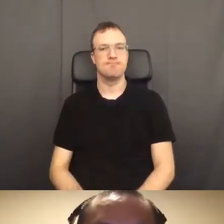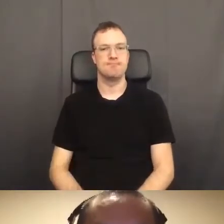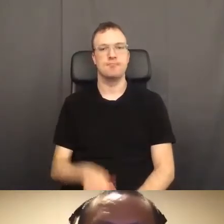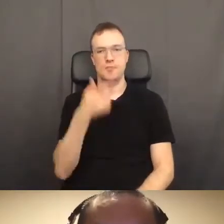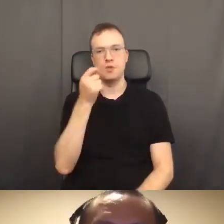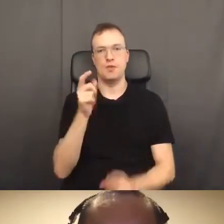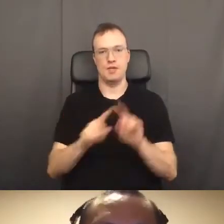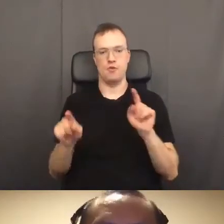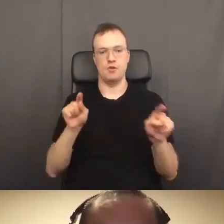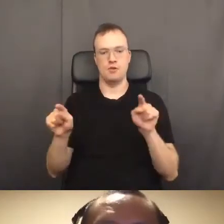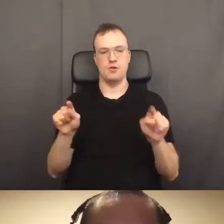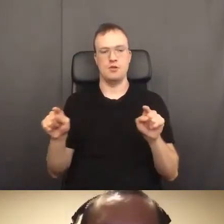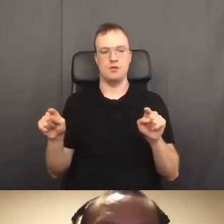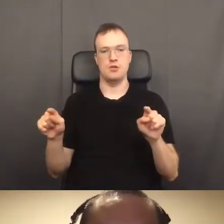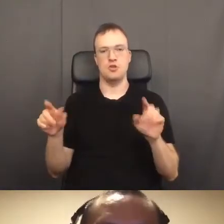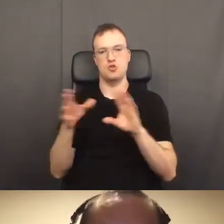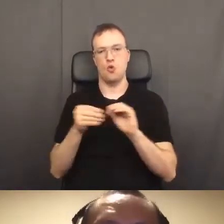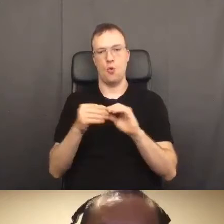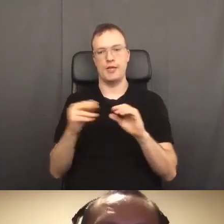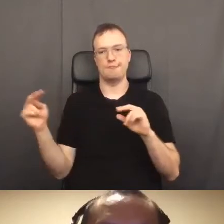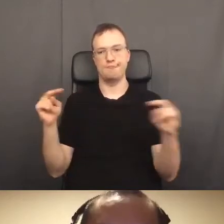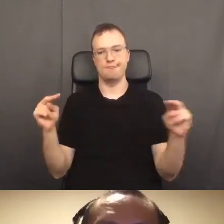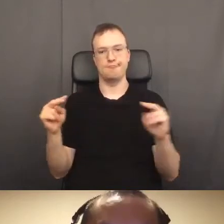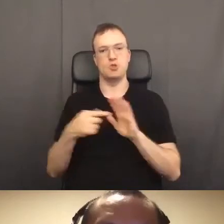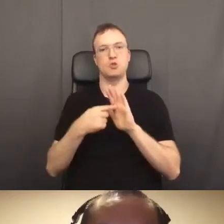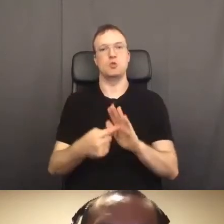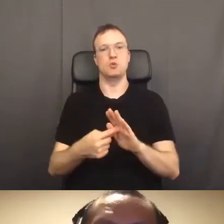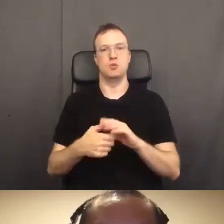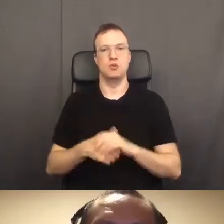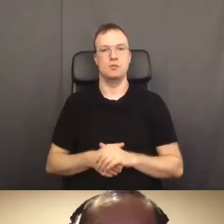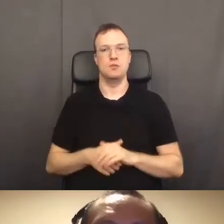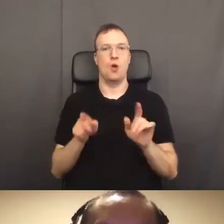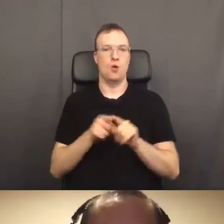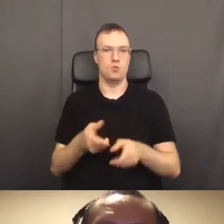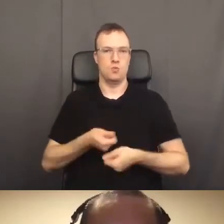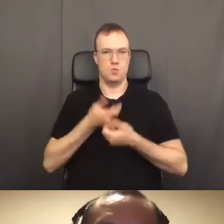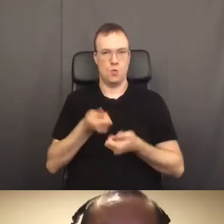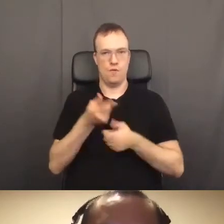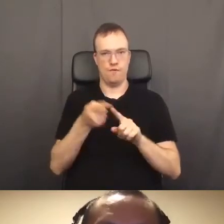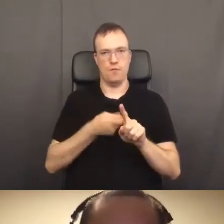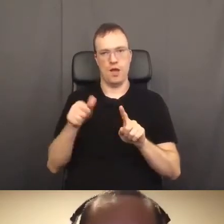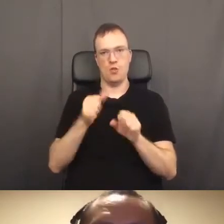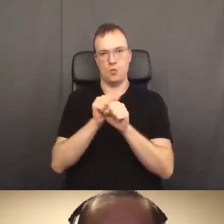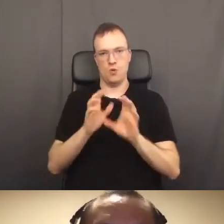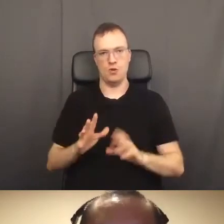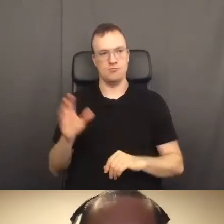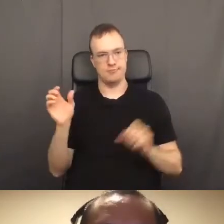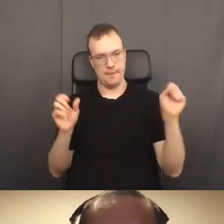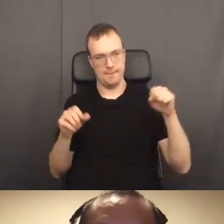Interesting differences in his sort of like depiction, and then the testimonies from the other workers. Yeah.